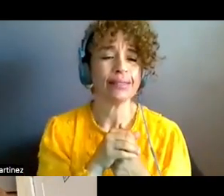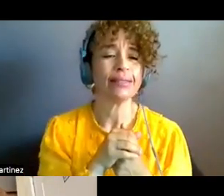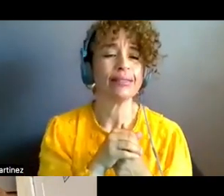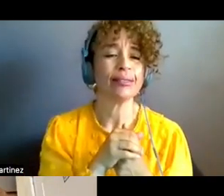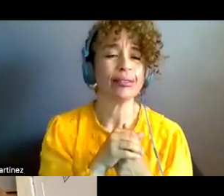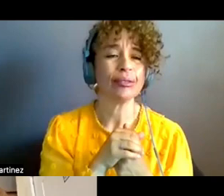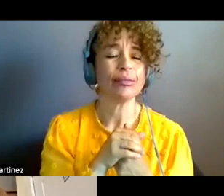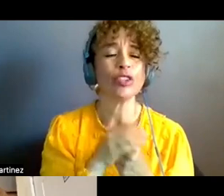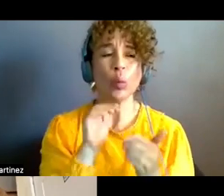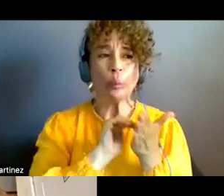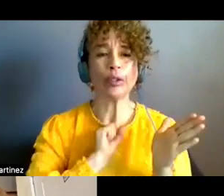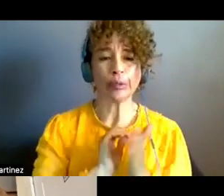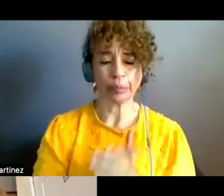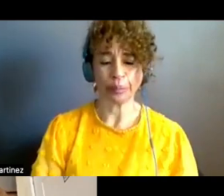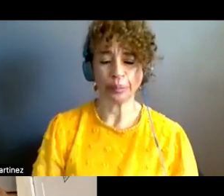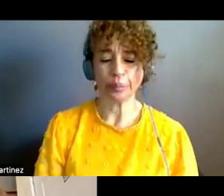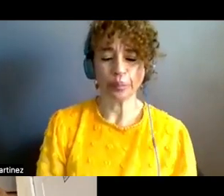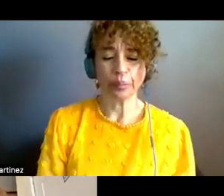Excuse me.